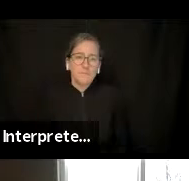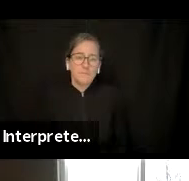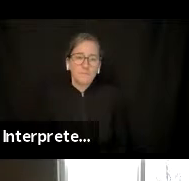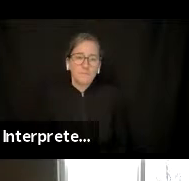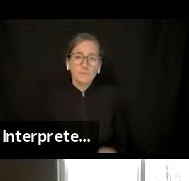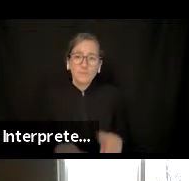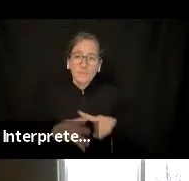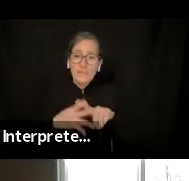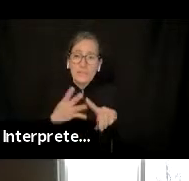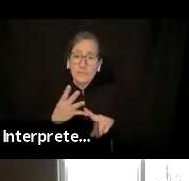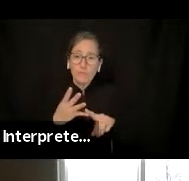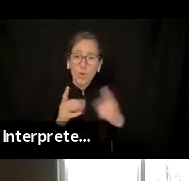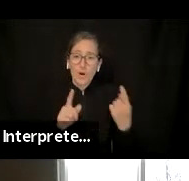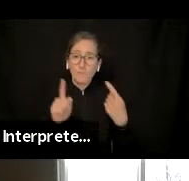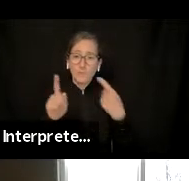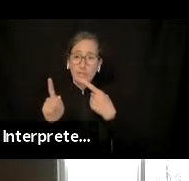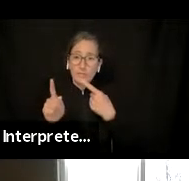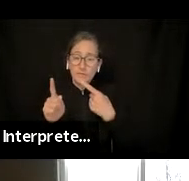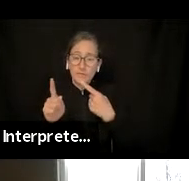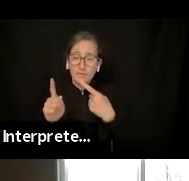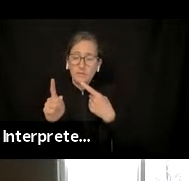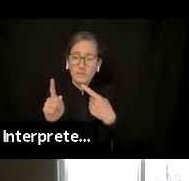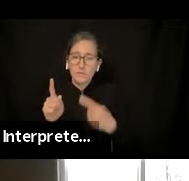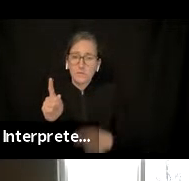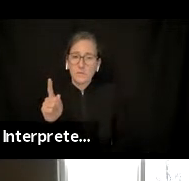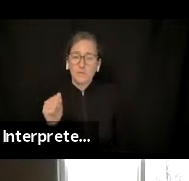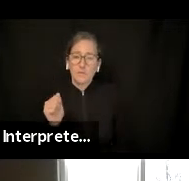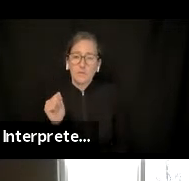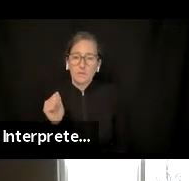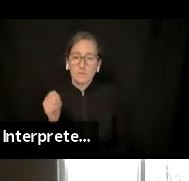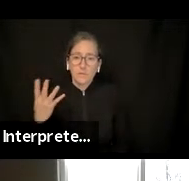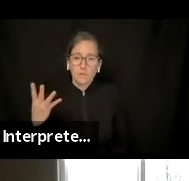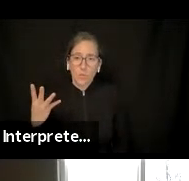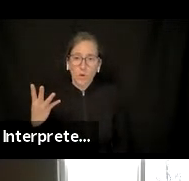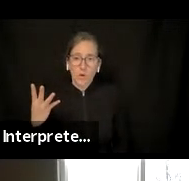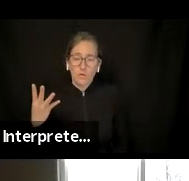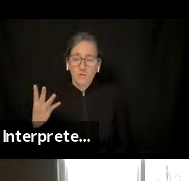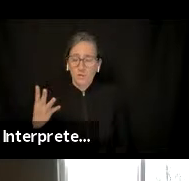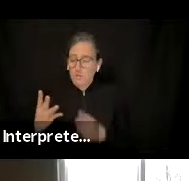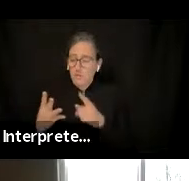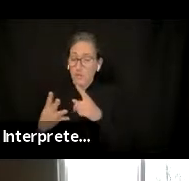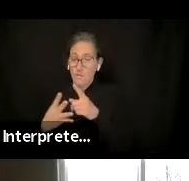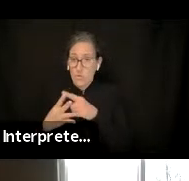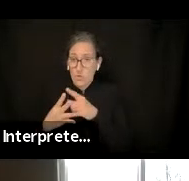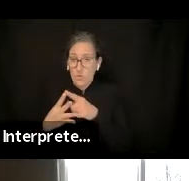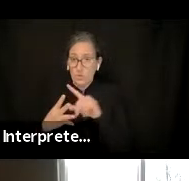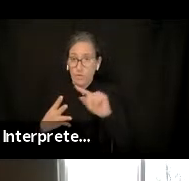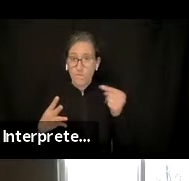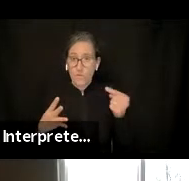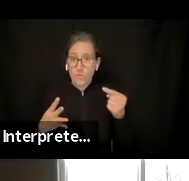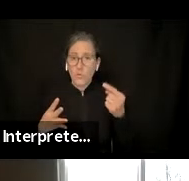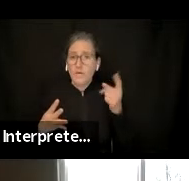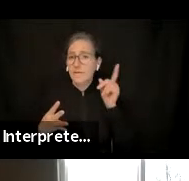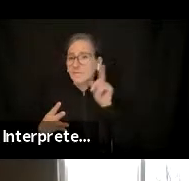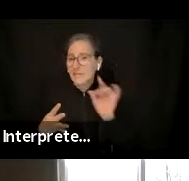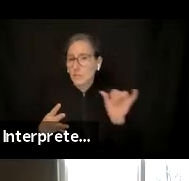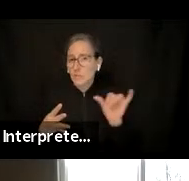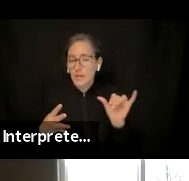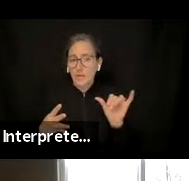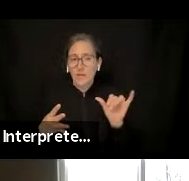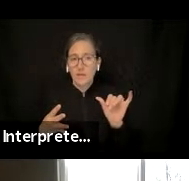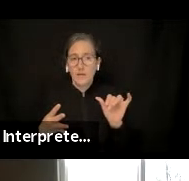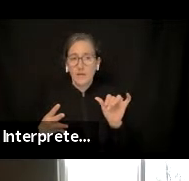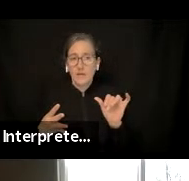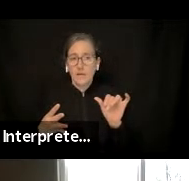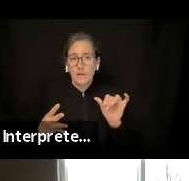objectives, what I'm seeing here is that the first one sounds like it's going to move on the